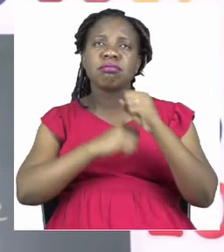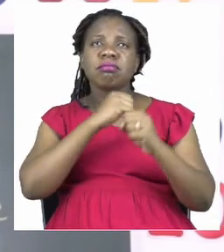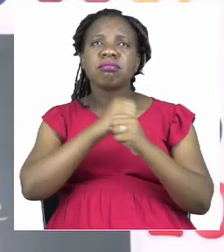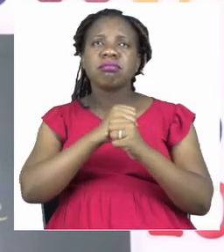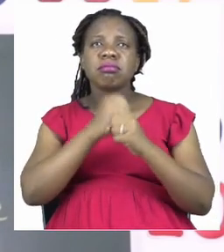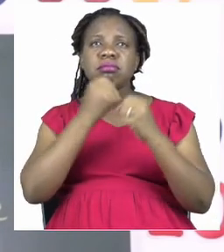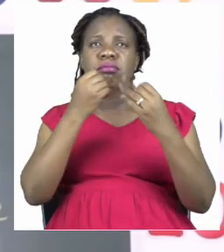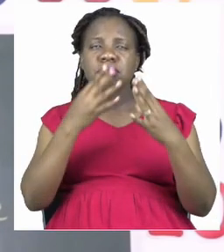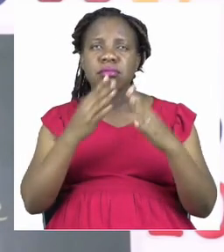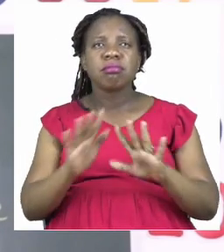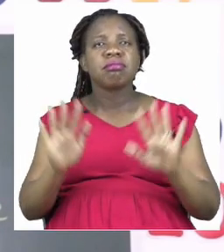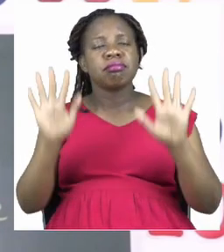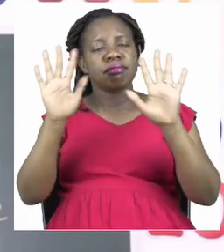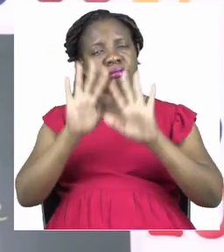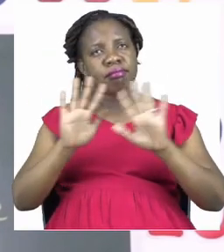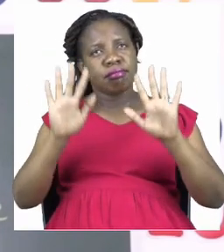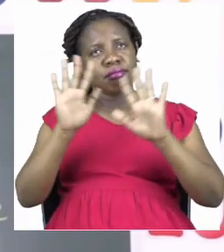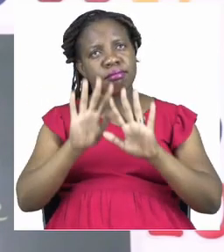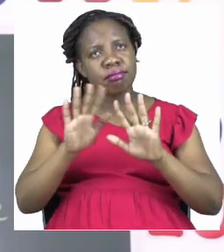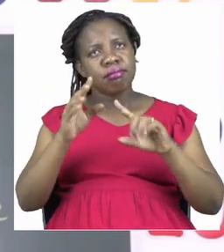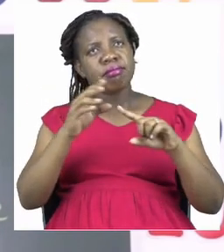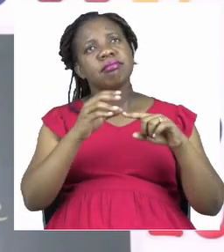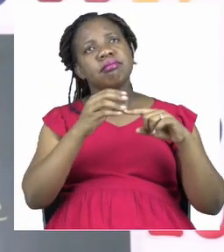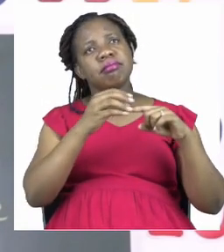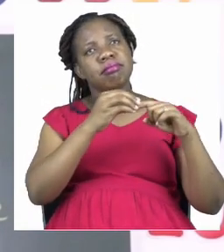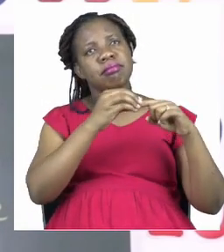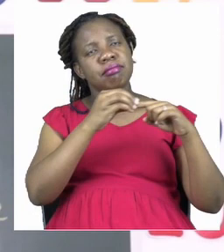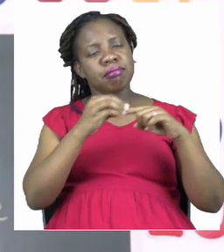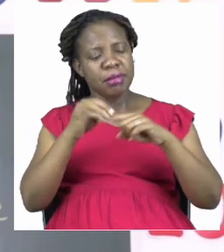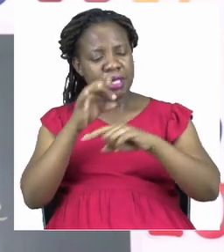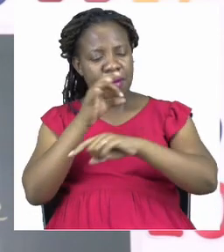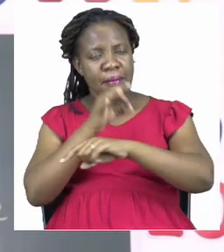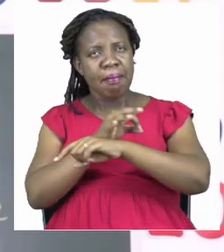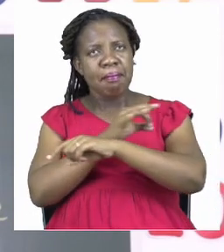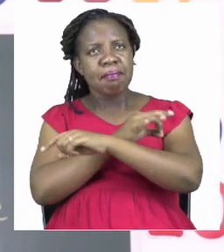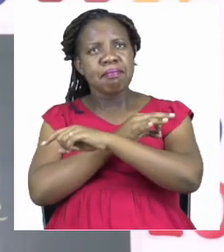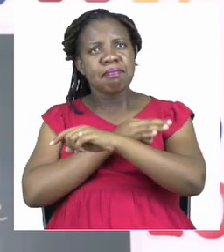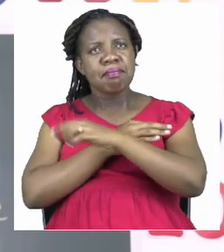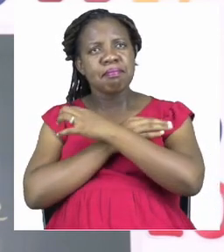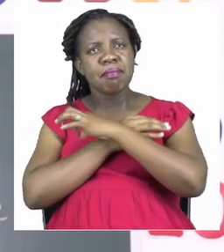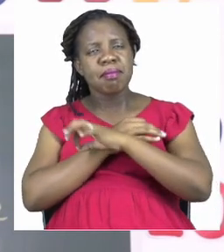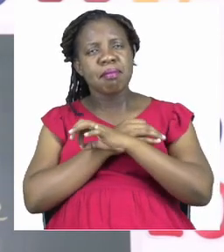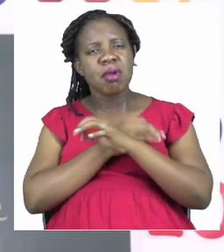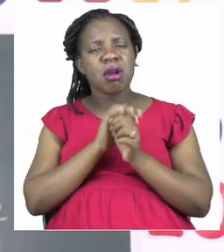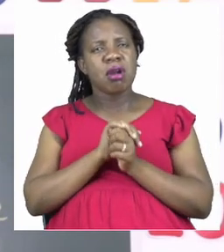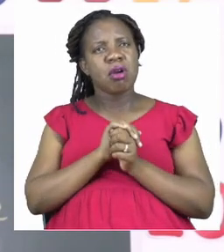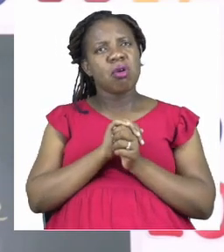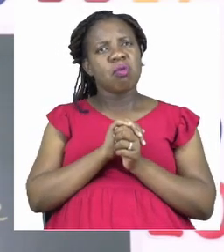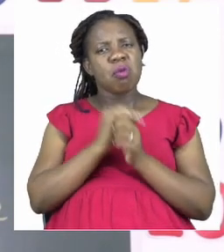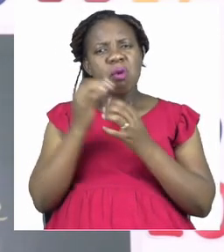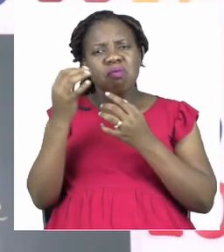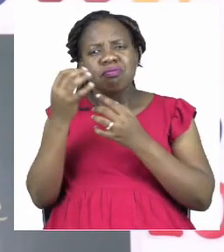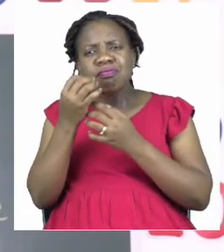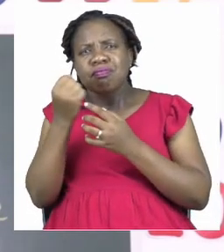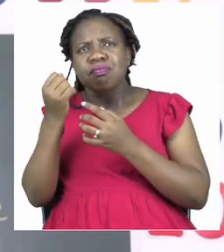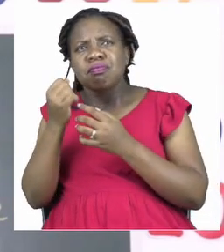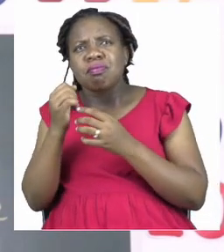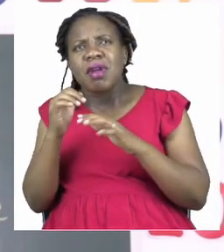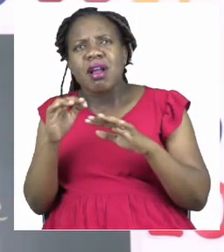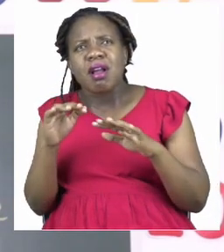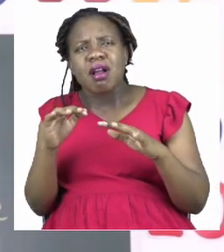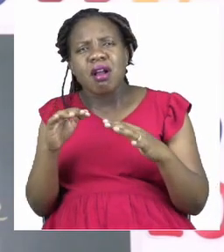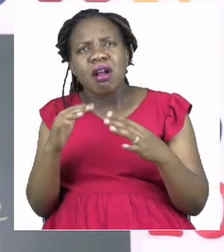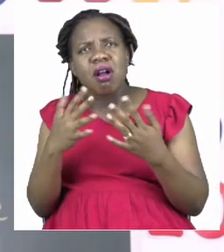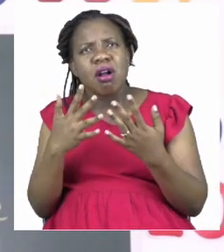you draw this amazing pet that you have just written about. Take your time. Don't forget your capital